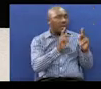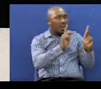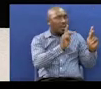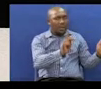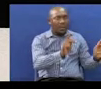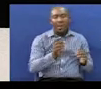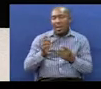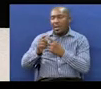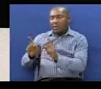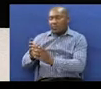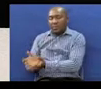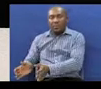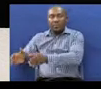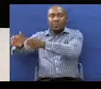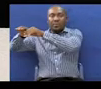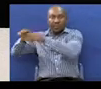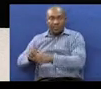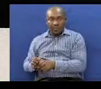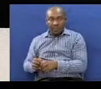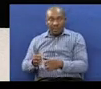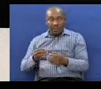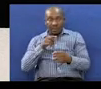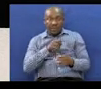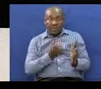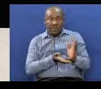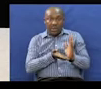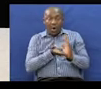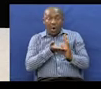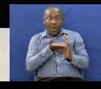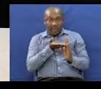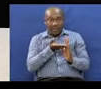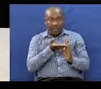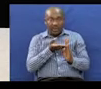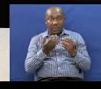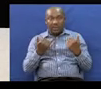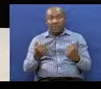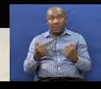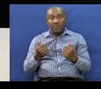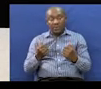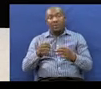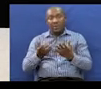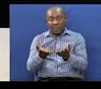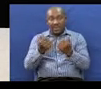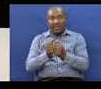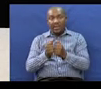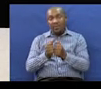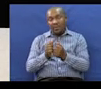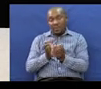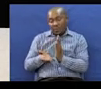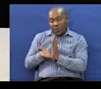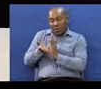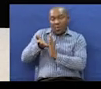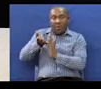not rekindle a glowing sprint, does not relight a glowing sprint, but the oxygen gas relights a glowing sprint. So once